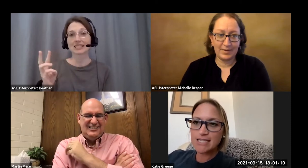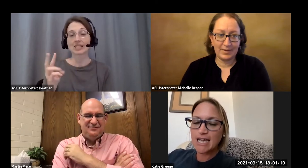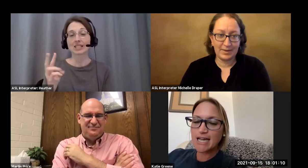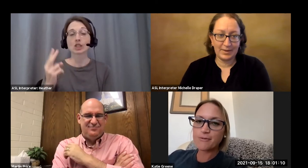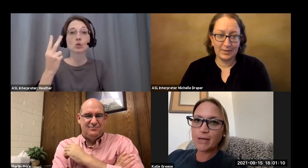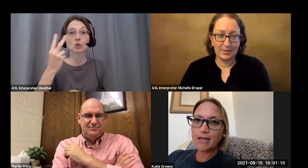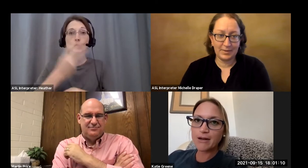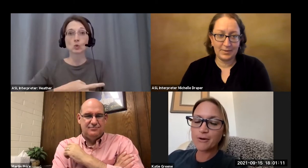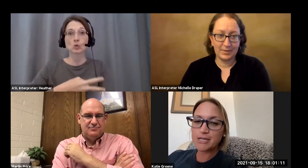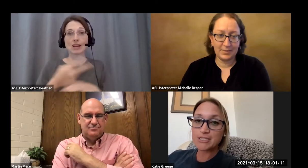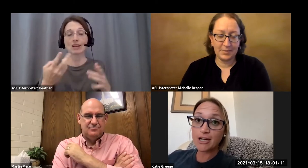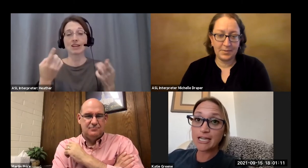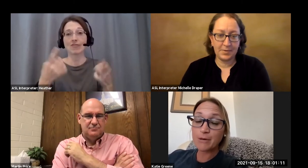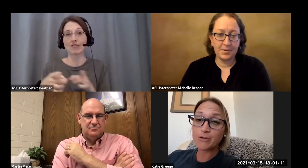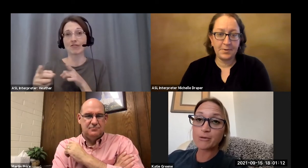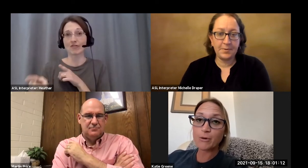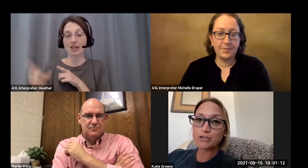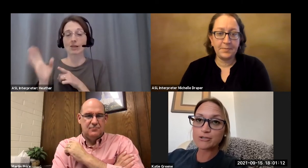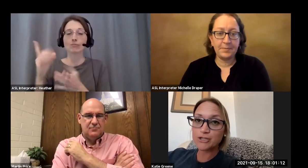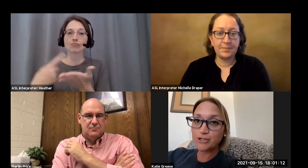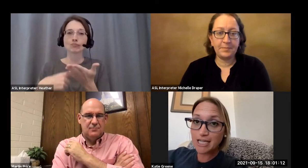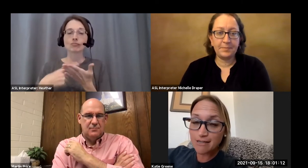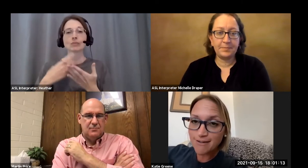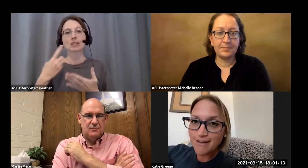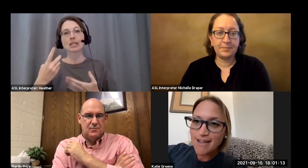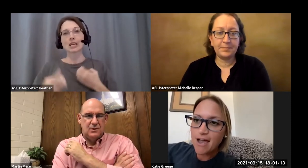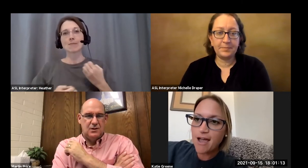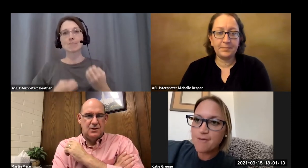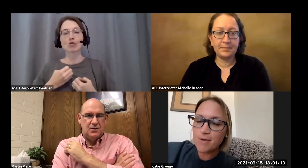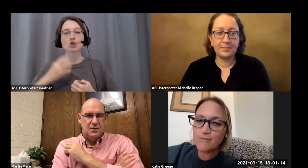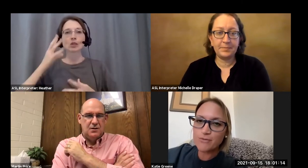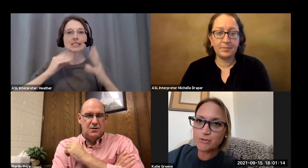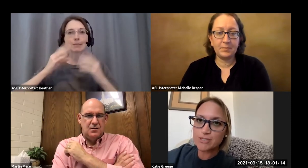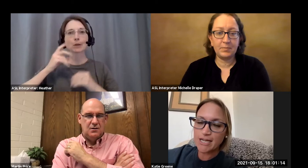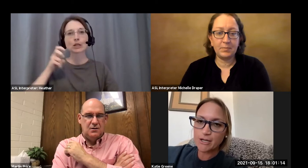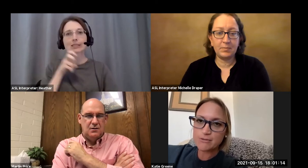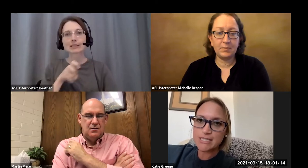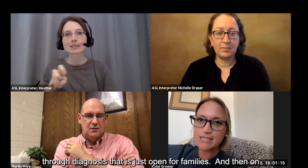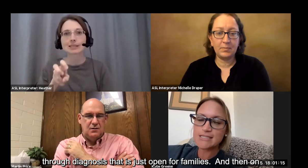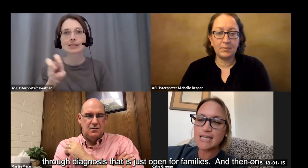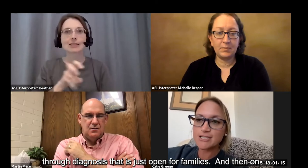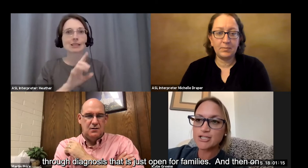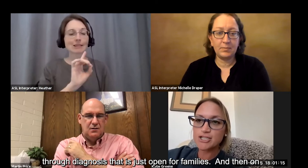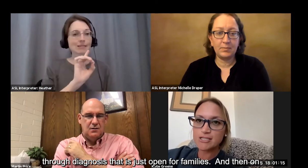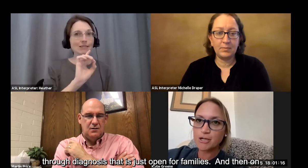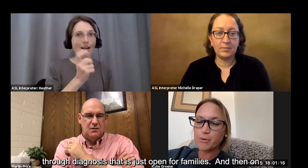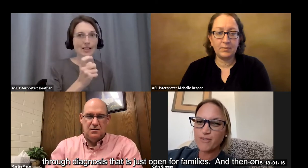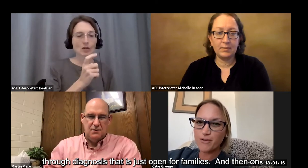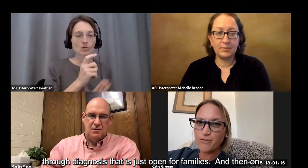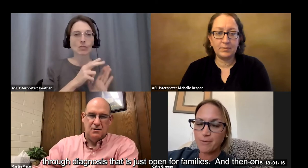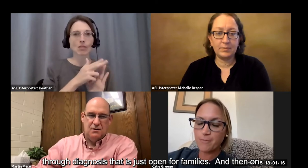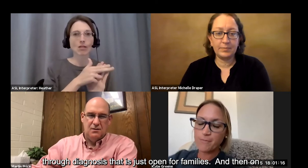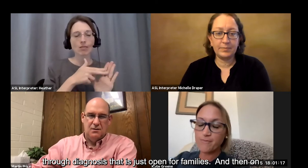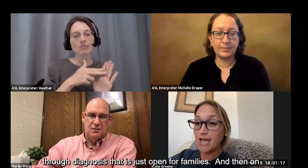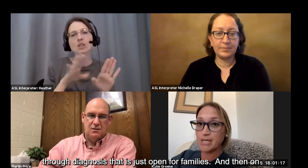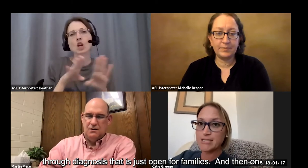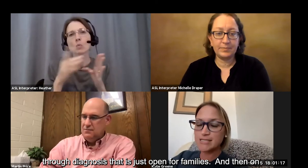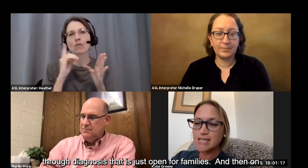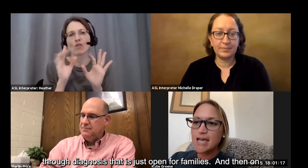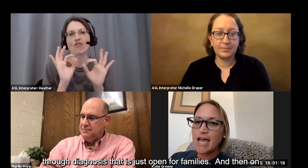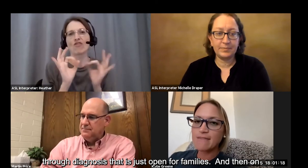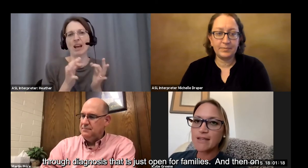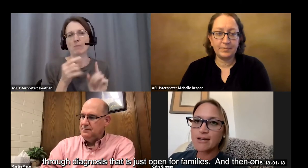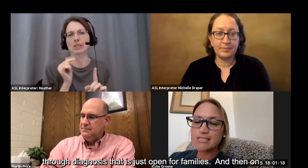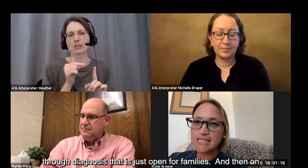event, and we are going to be talking about the emotional journey through diagnosis. That is just open for